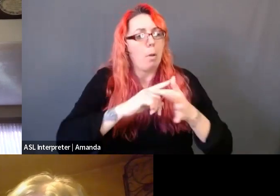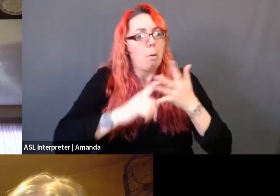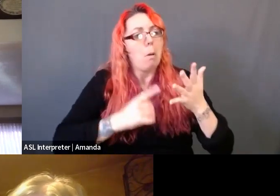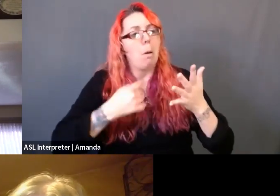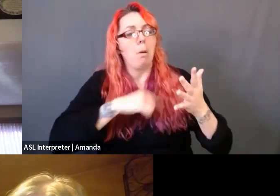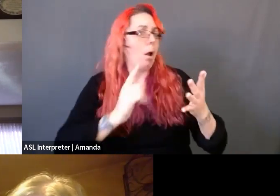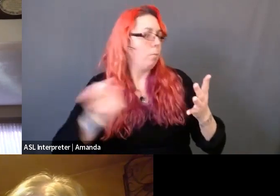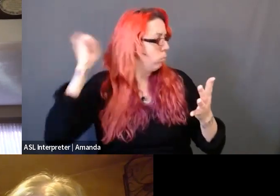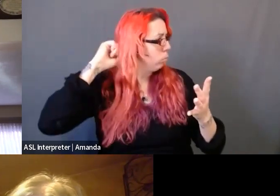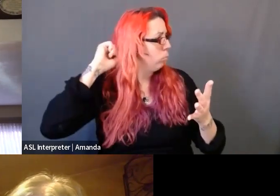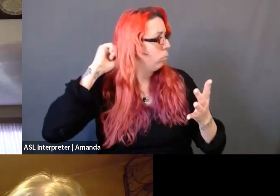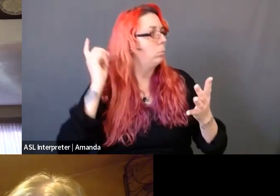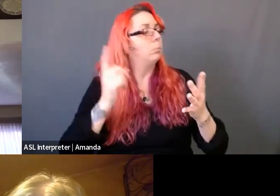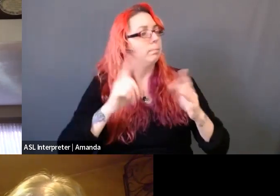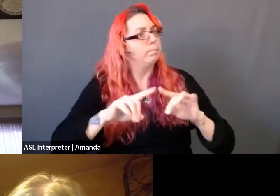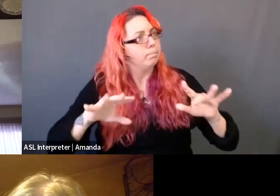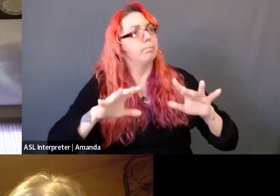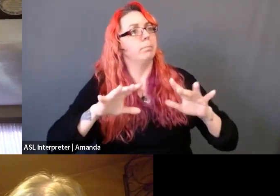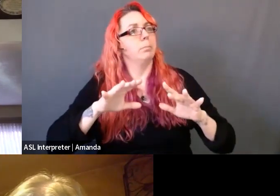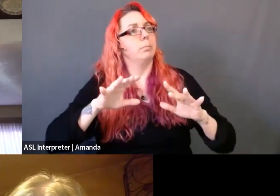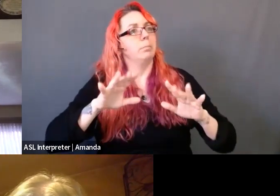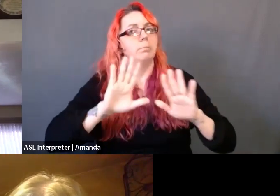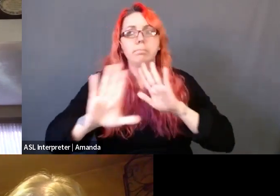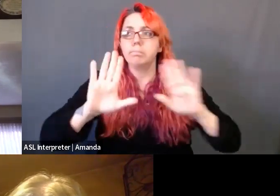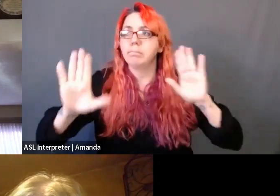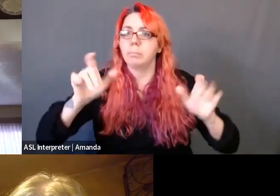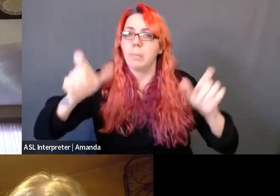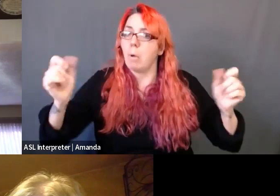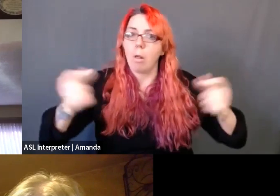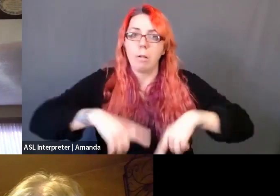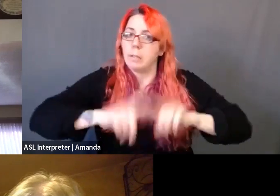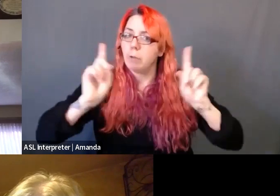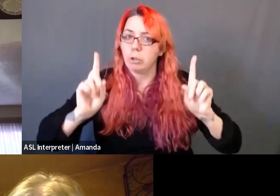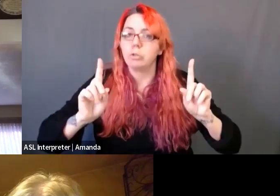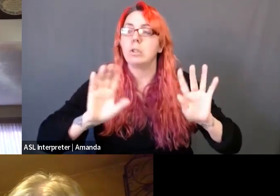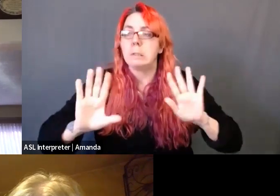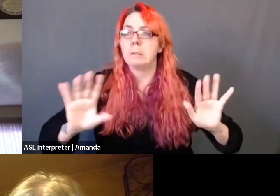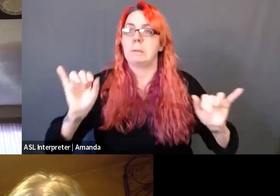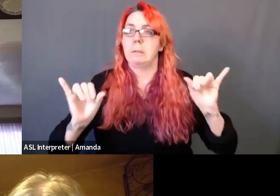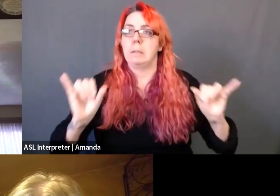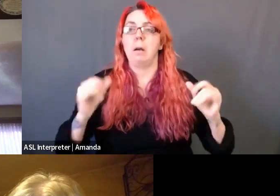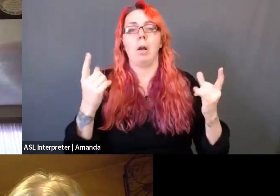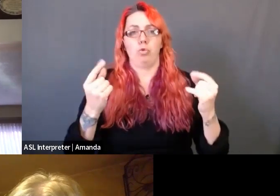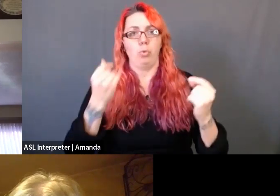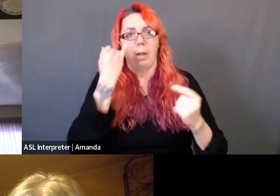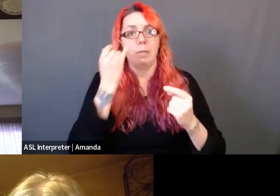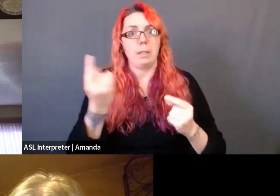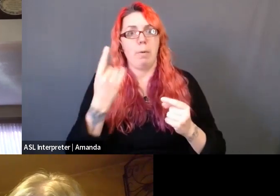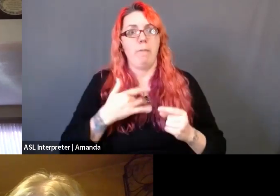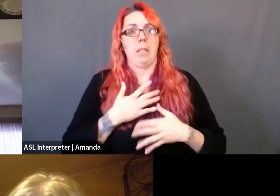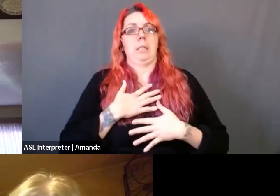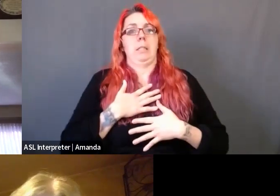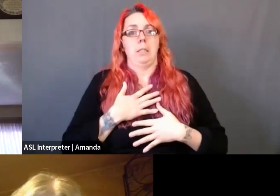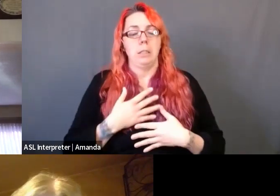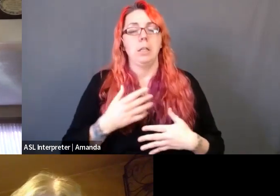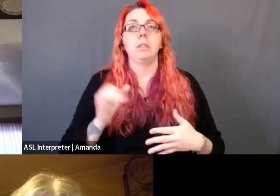each other. And then the other side of that is also for those of us who are in this experience to really take care of ourselves, really check in with ourselves around, as for